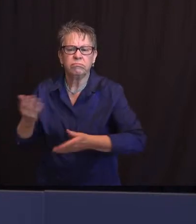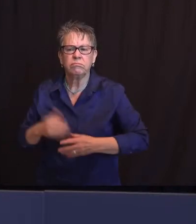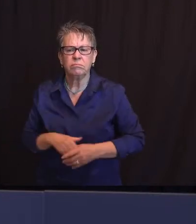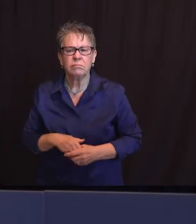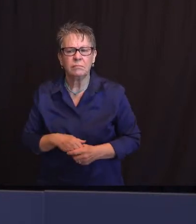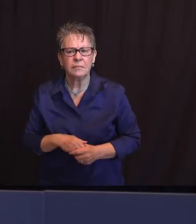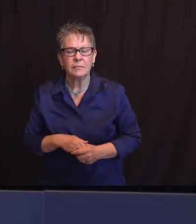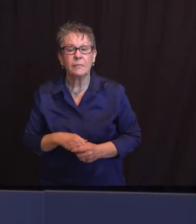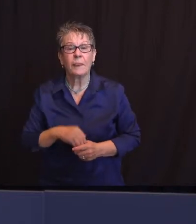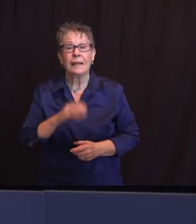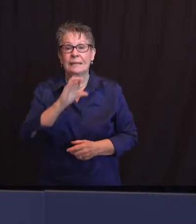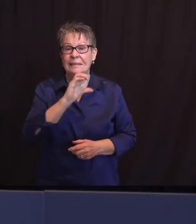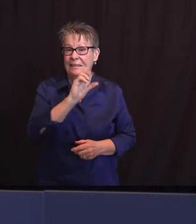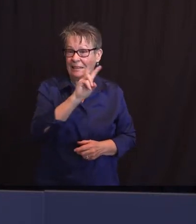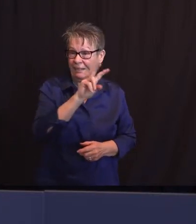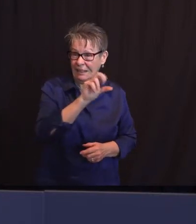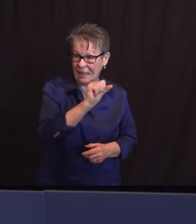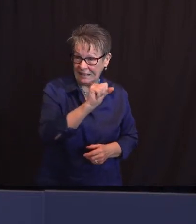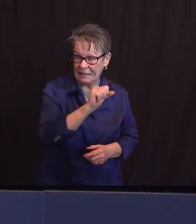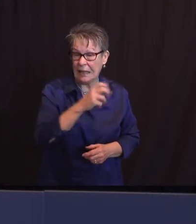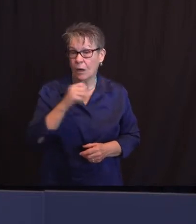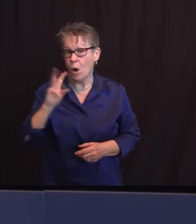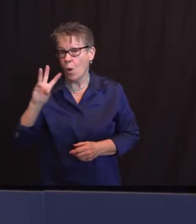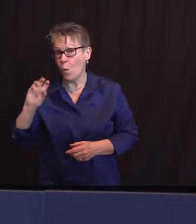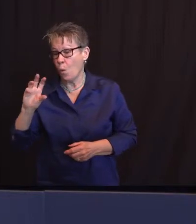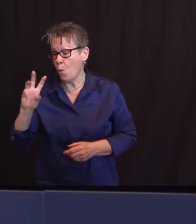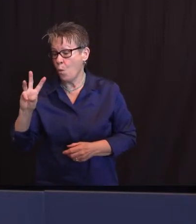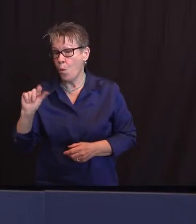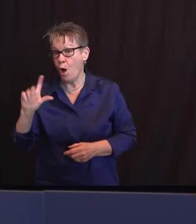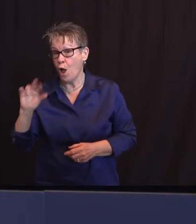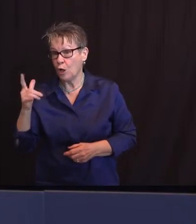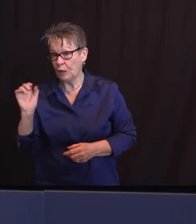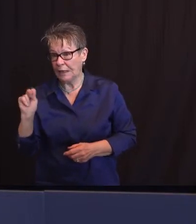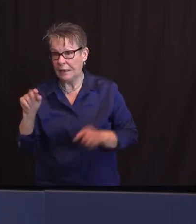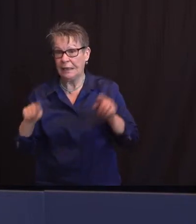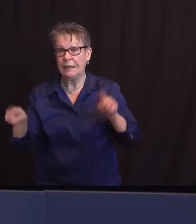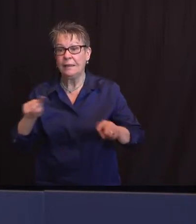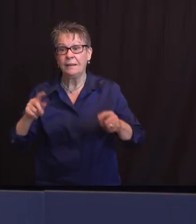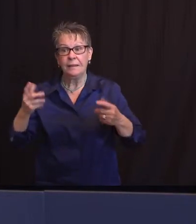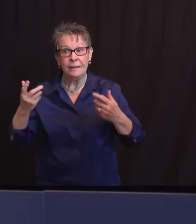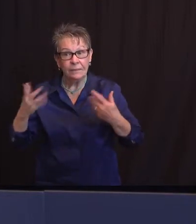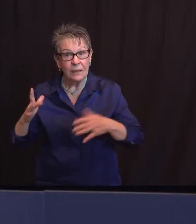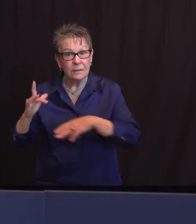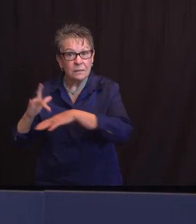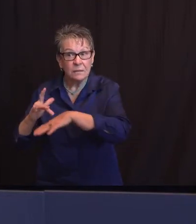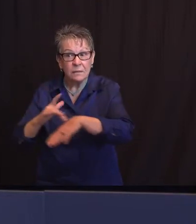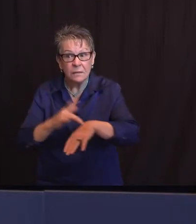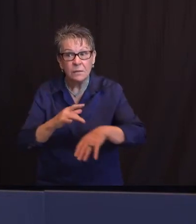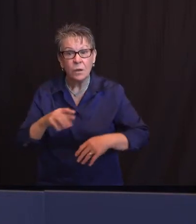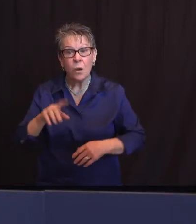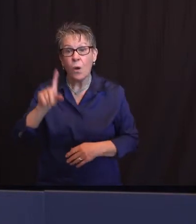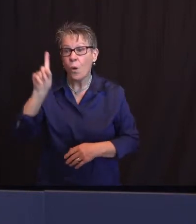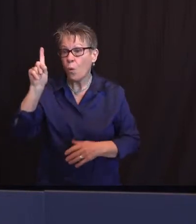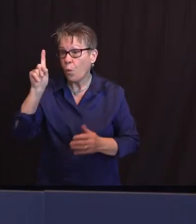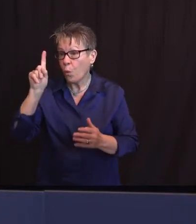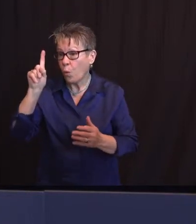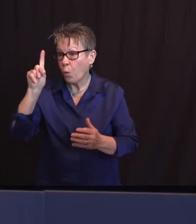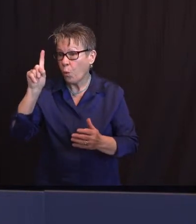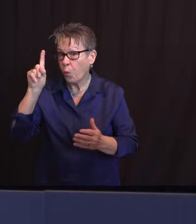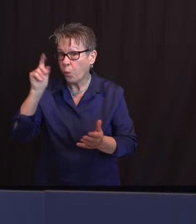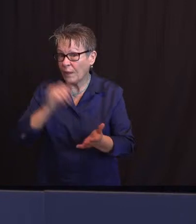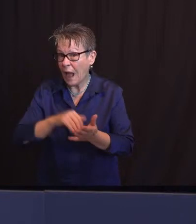third clinics at over 1,200 long-term care and congregate facilities in New